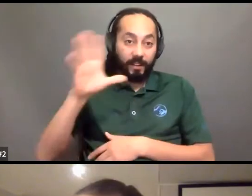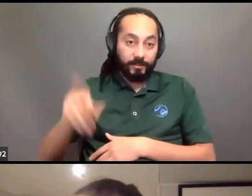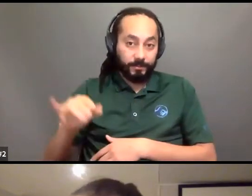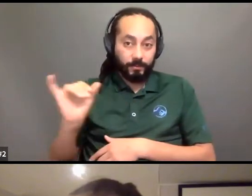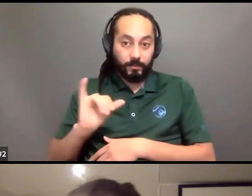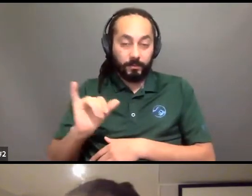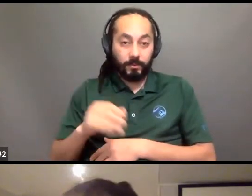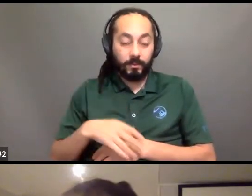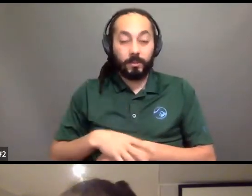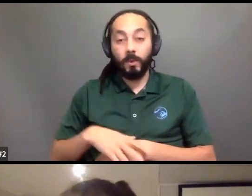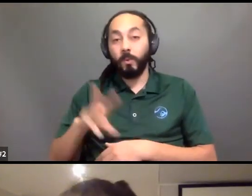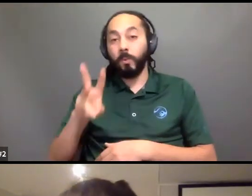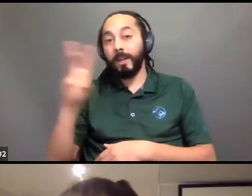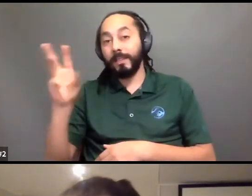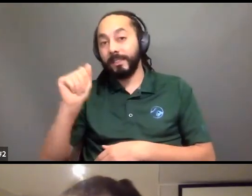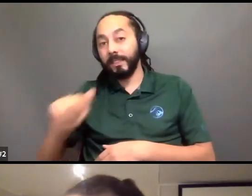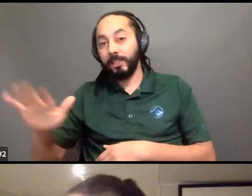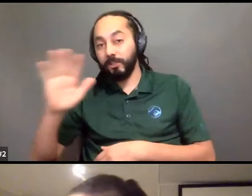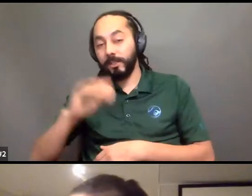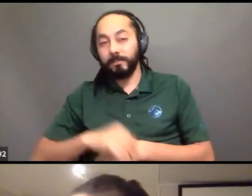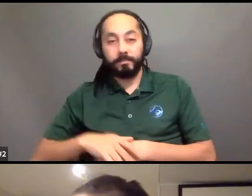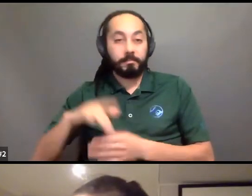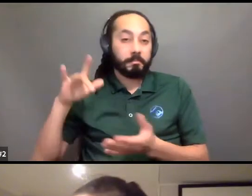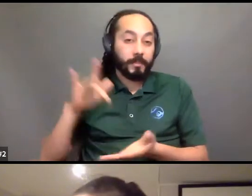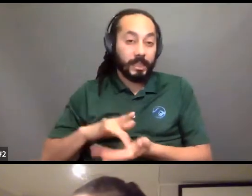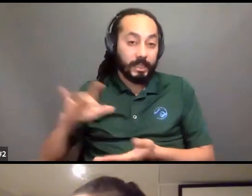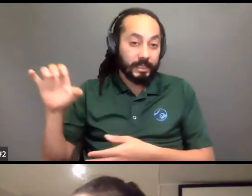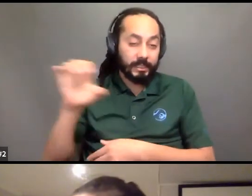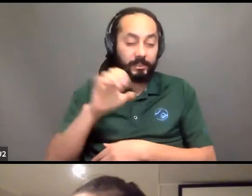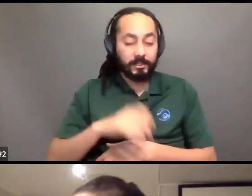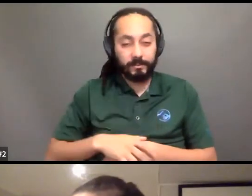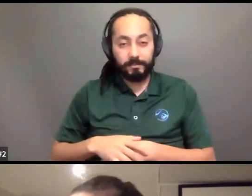West Asia and Middle East,